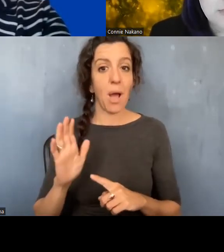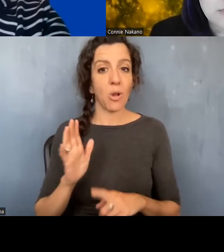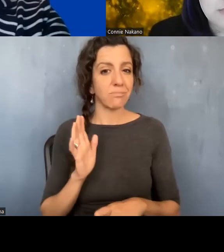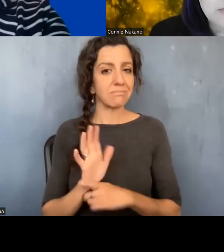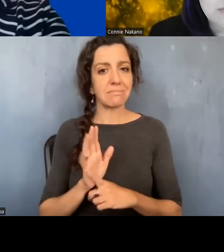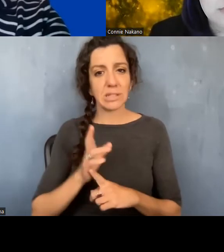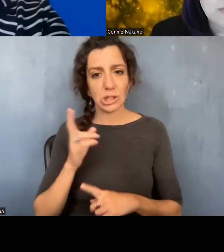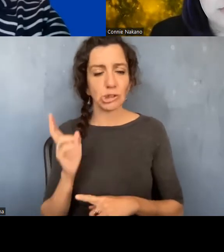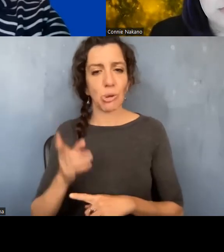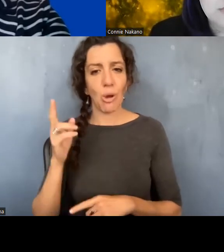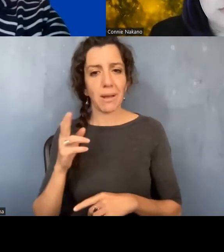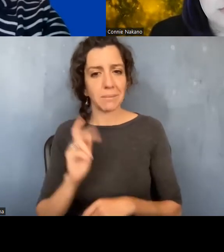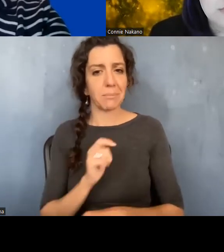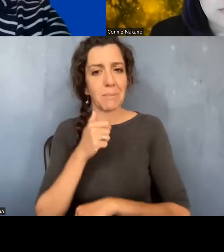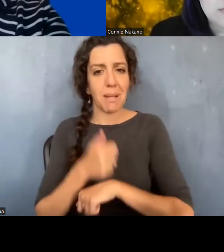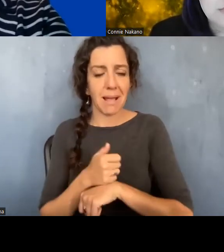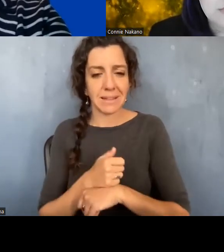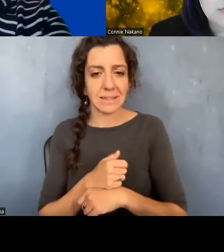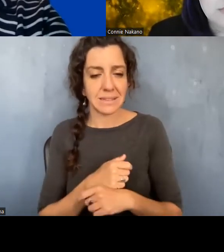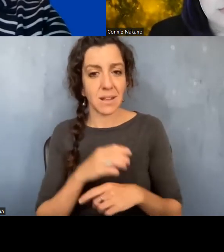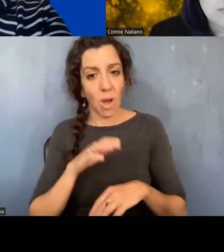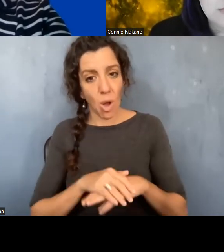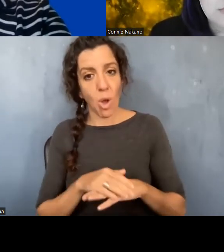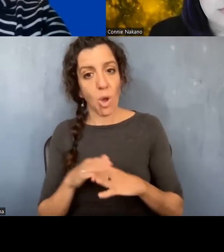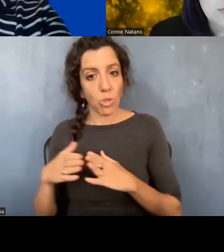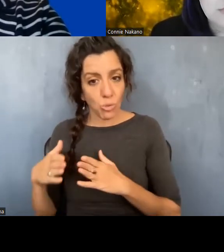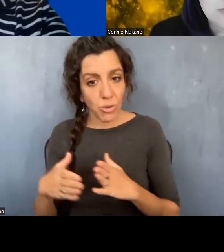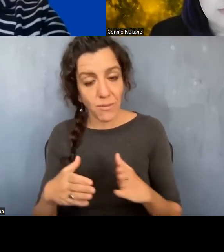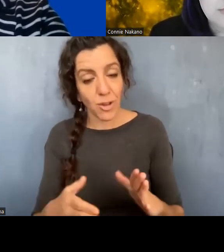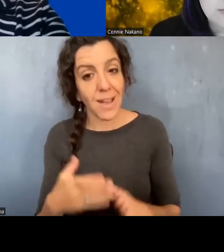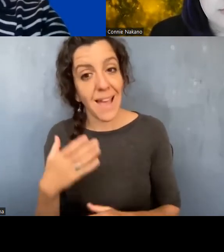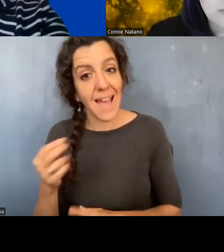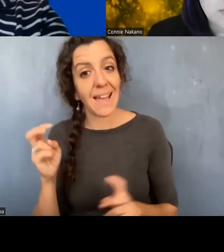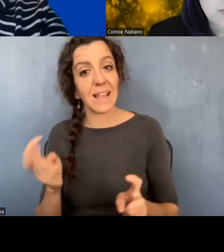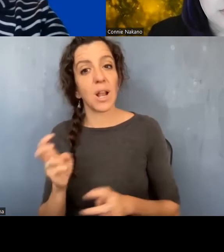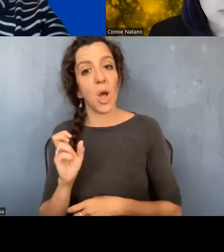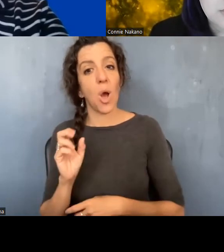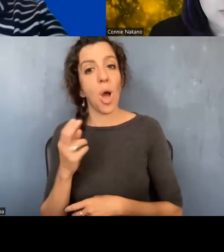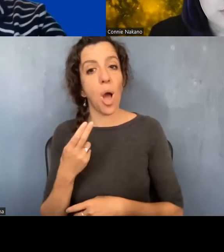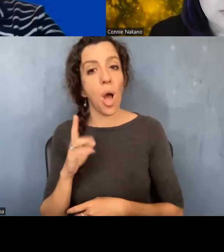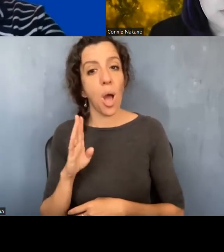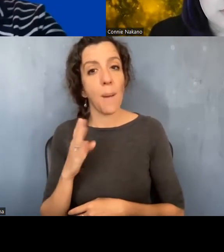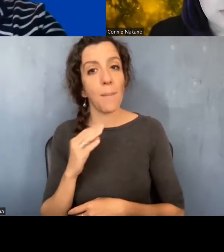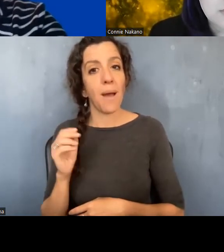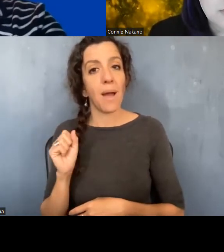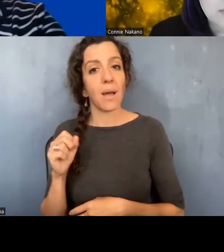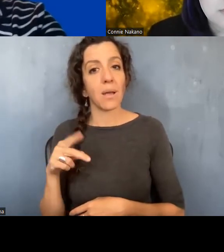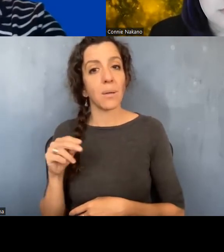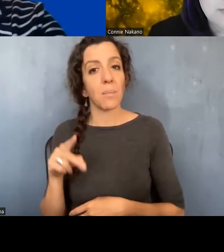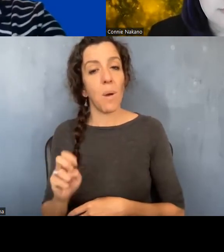historic place along the rivers, and that it was a hubs and spokes model that